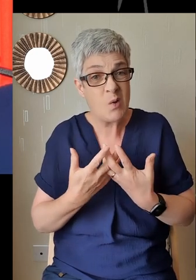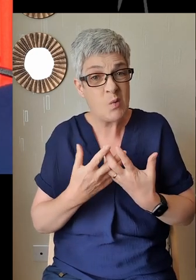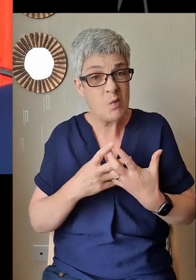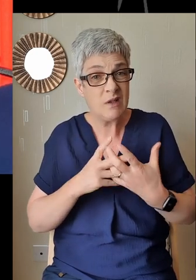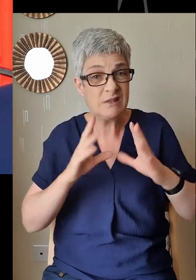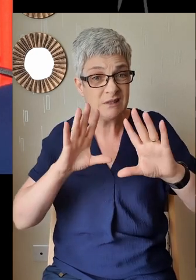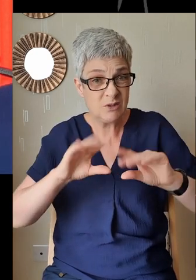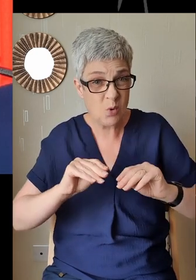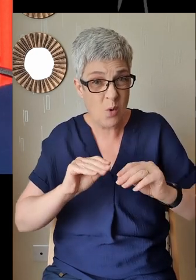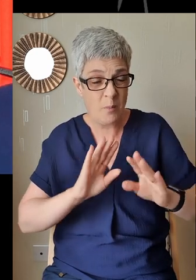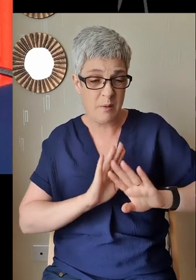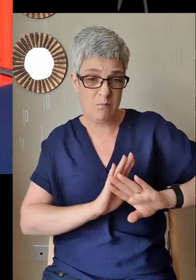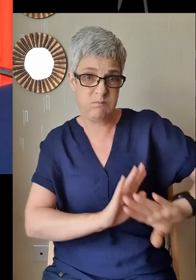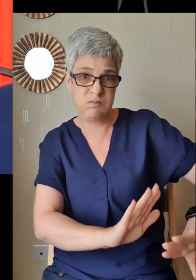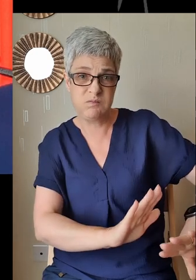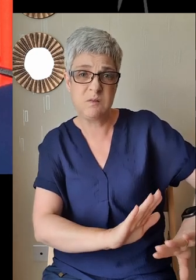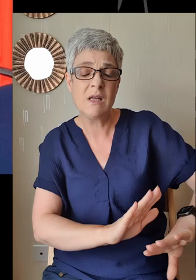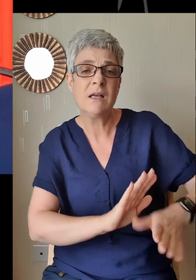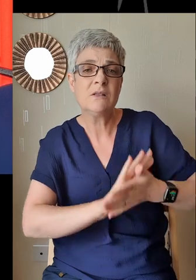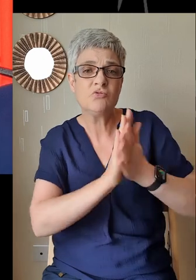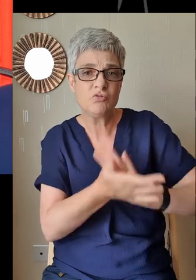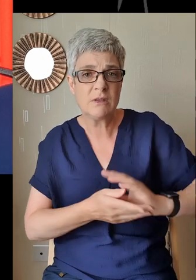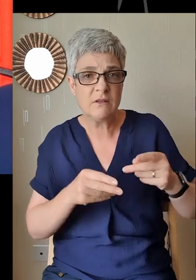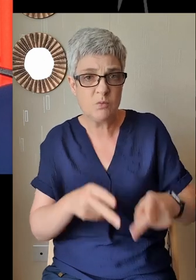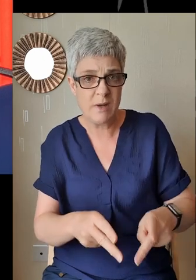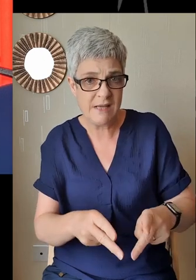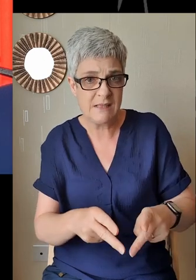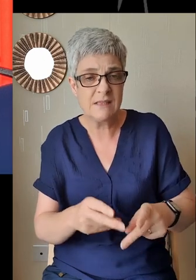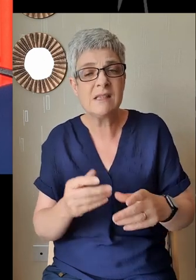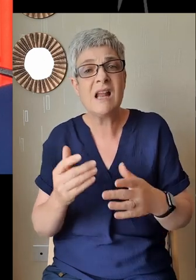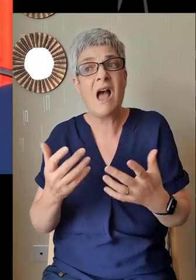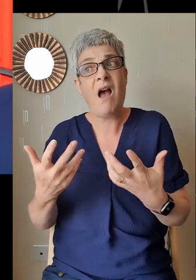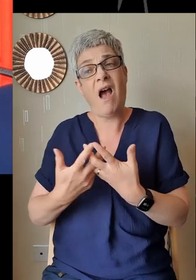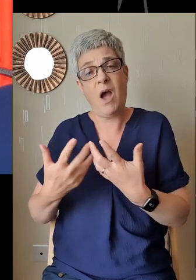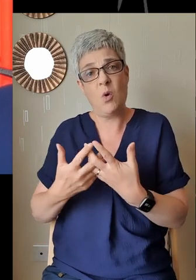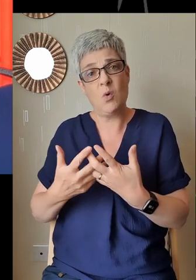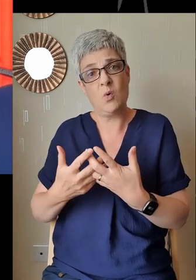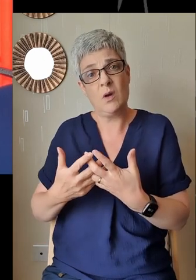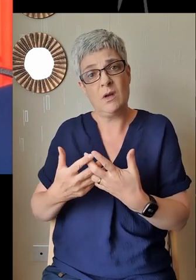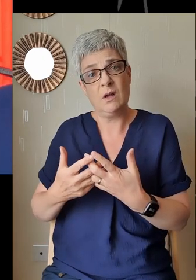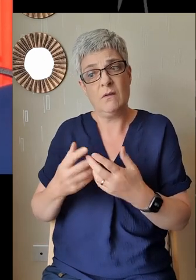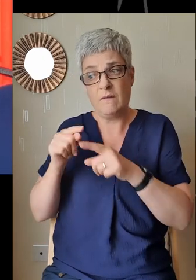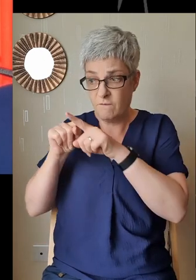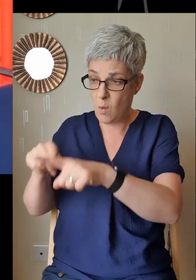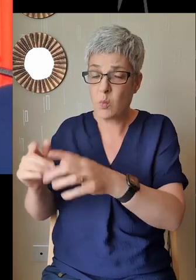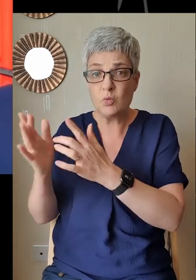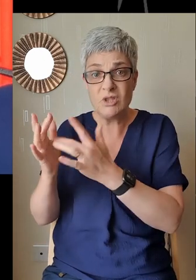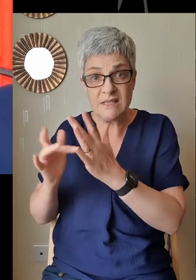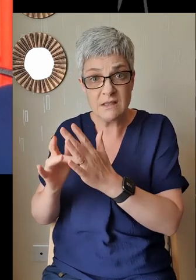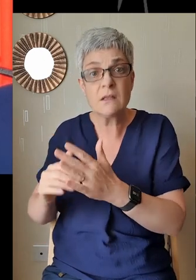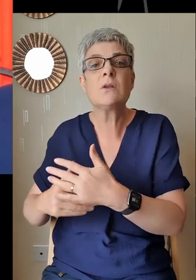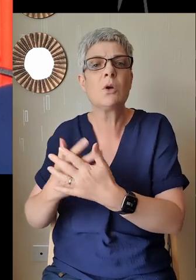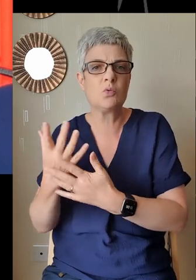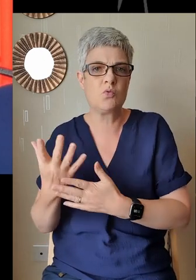ways and how rather we grow as followers of Jesus. And the promise here is that the Holy Spirit